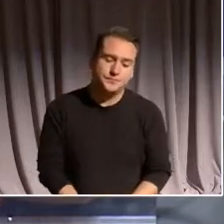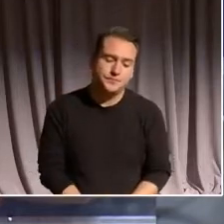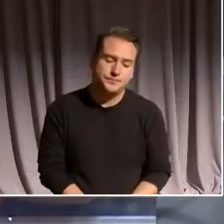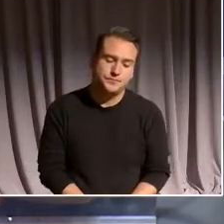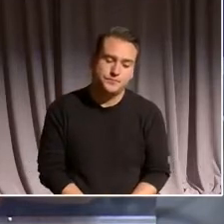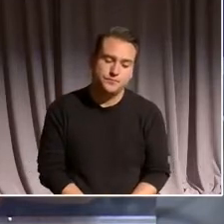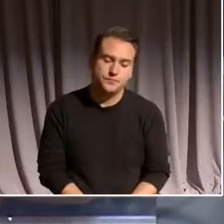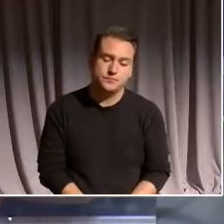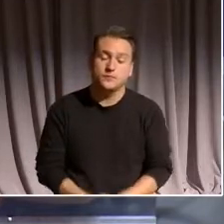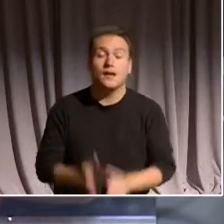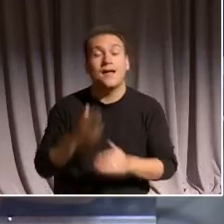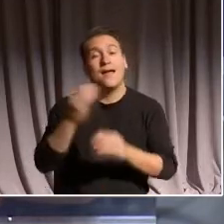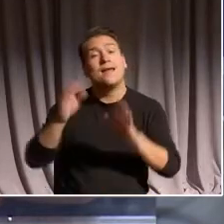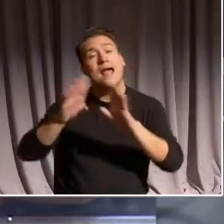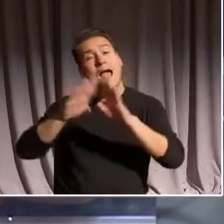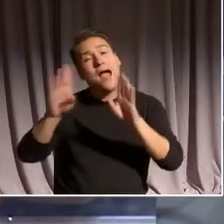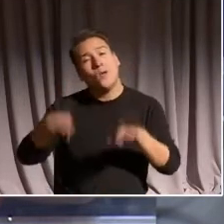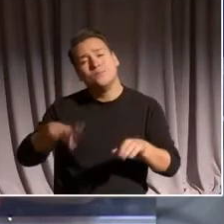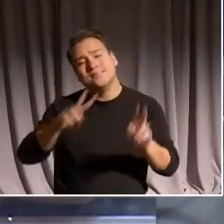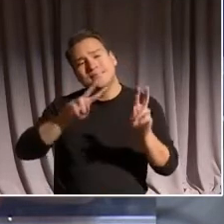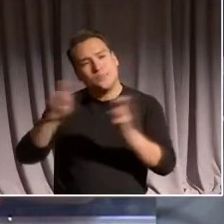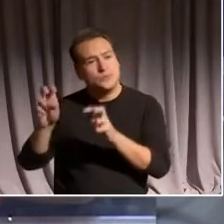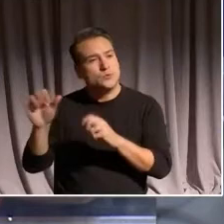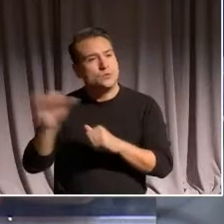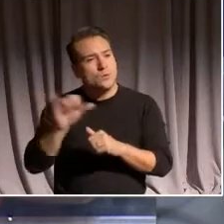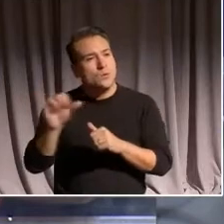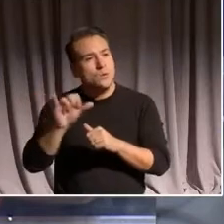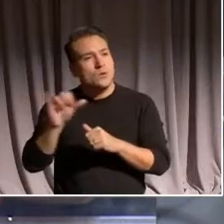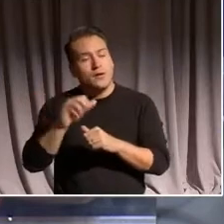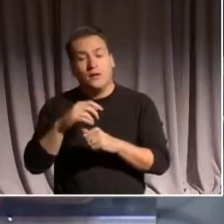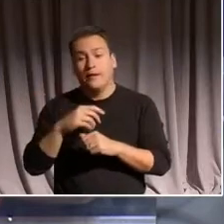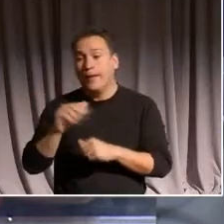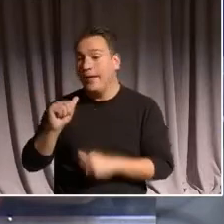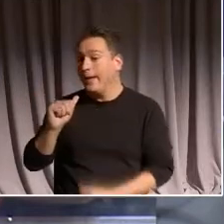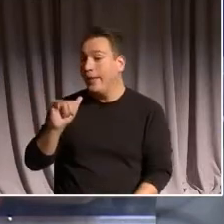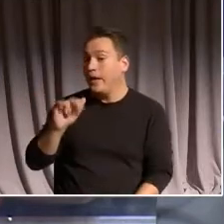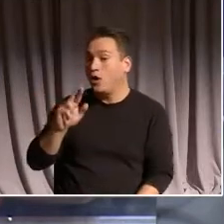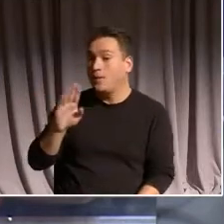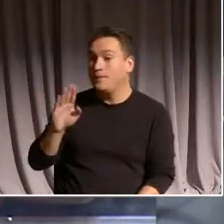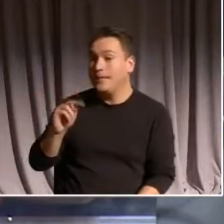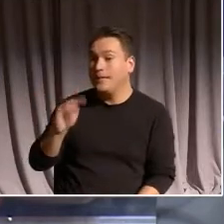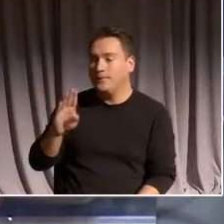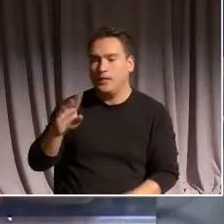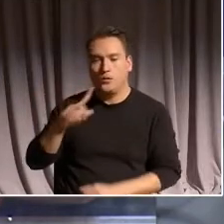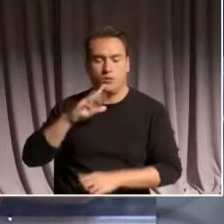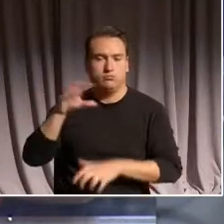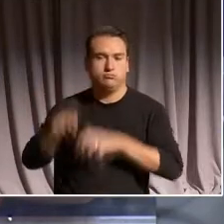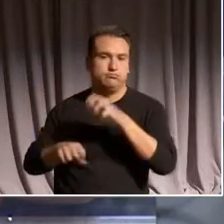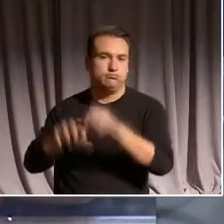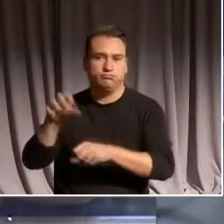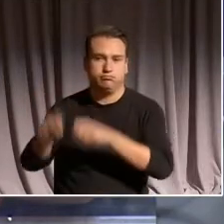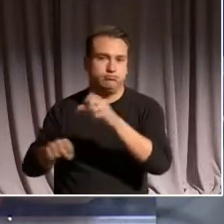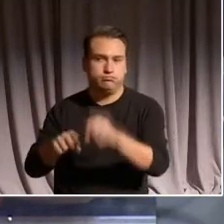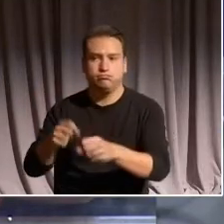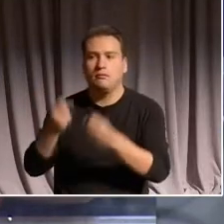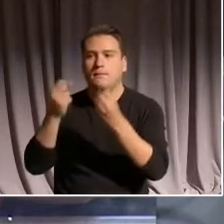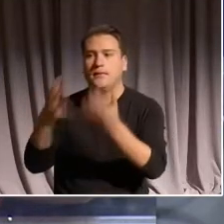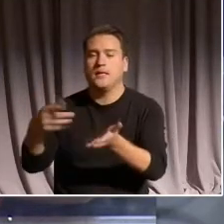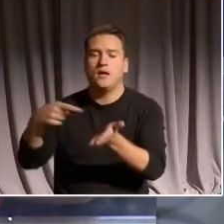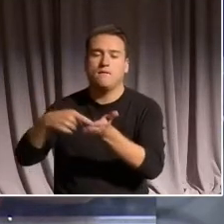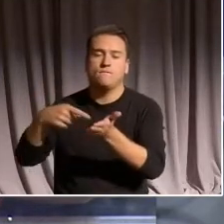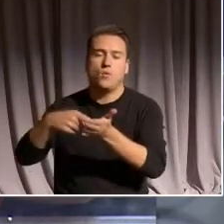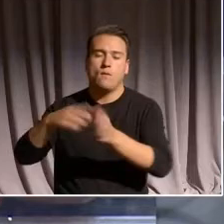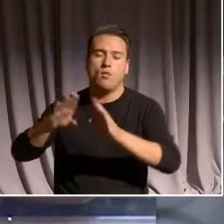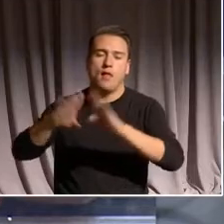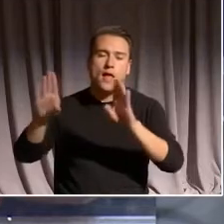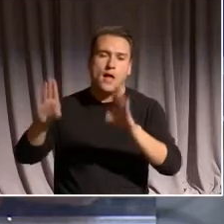housing issues, and the fact that Airbnbs have taken up so much affordable housing, especially